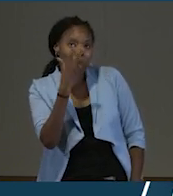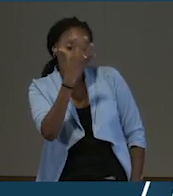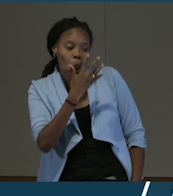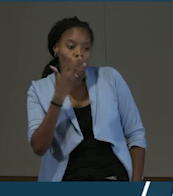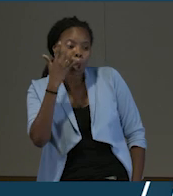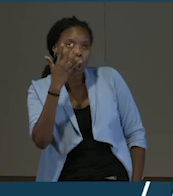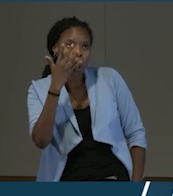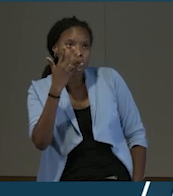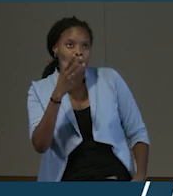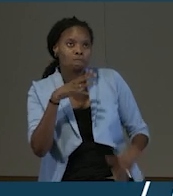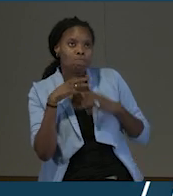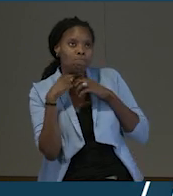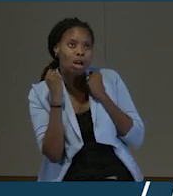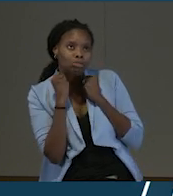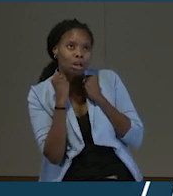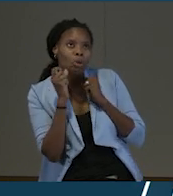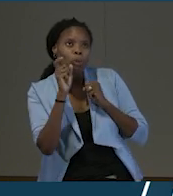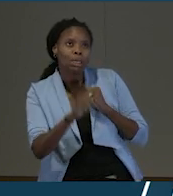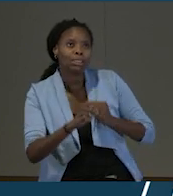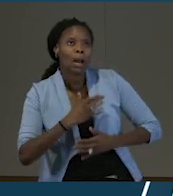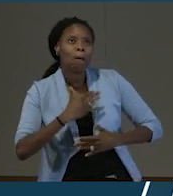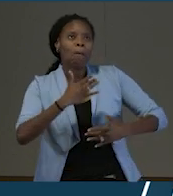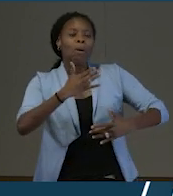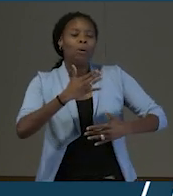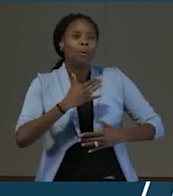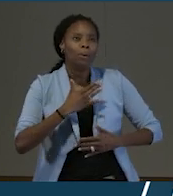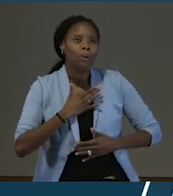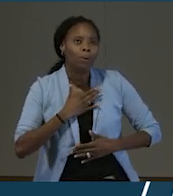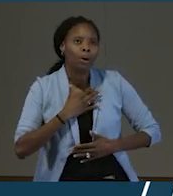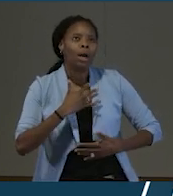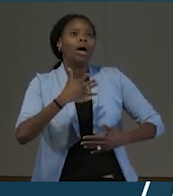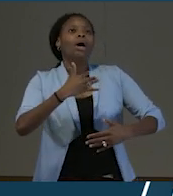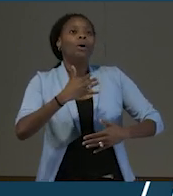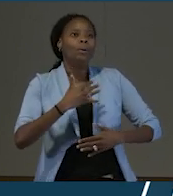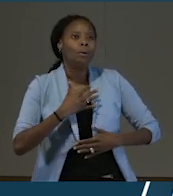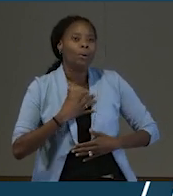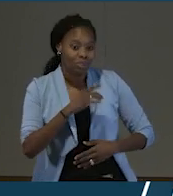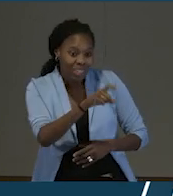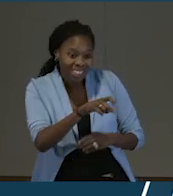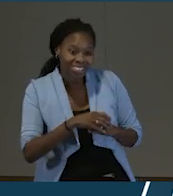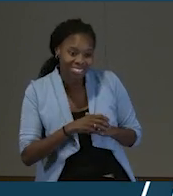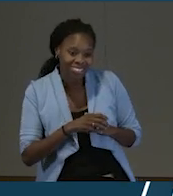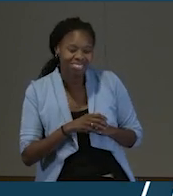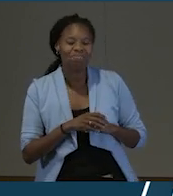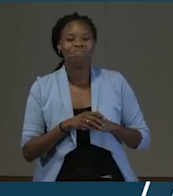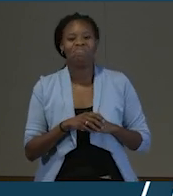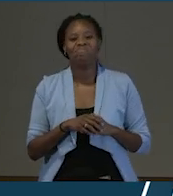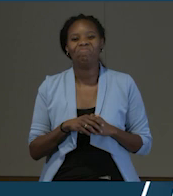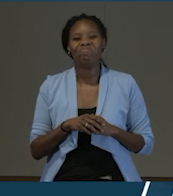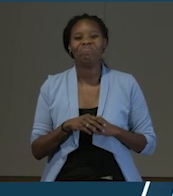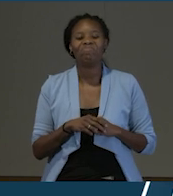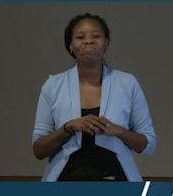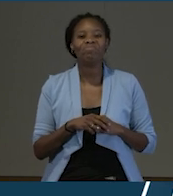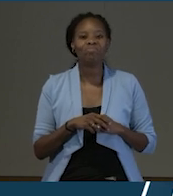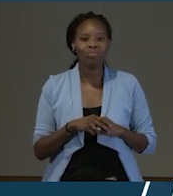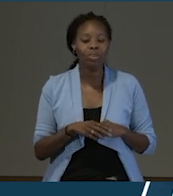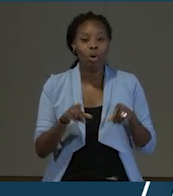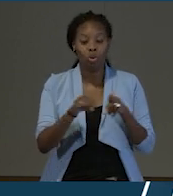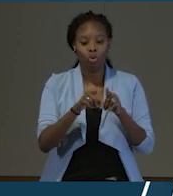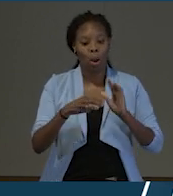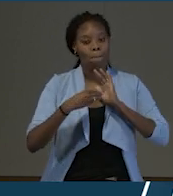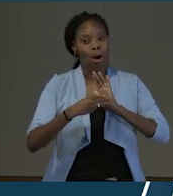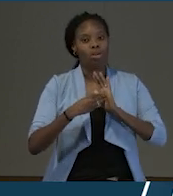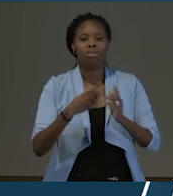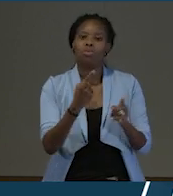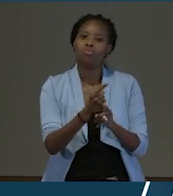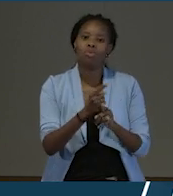accountable, right? Yeah. When we talk about others, model that empathetic behavior and what it looks like. Modeling the